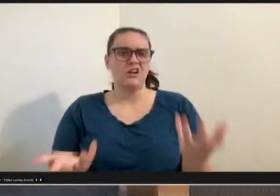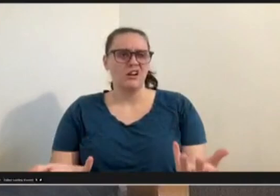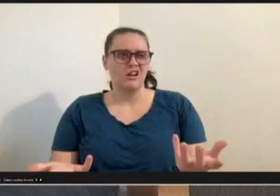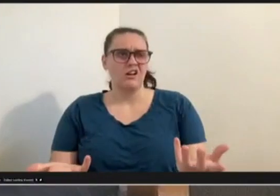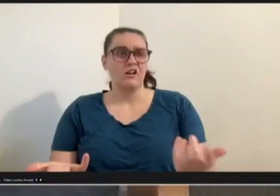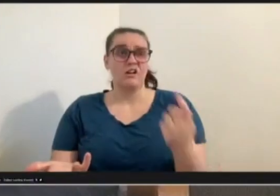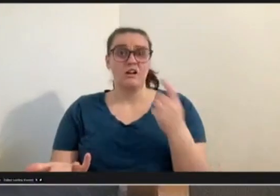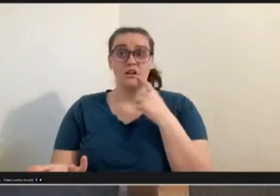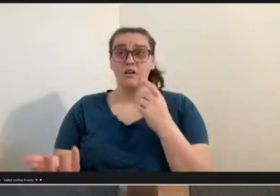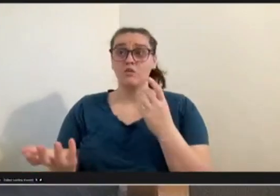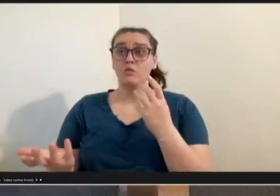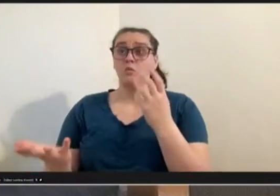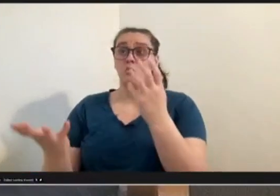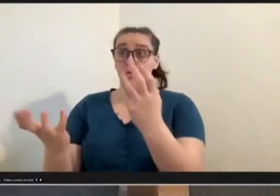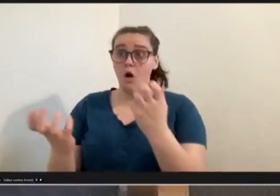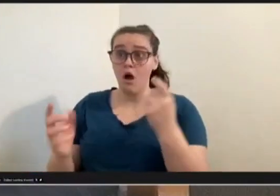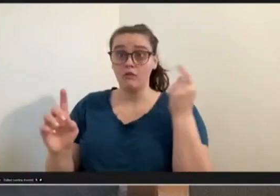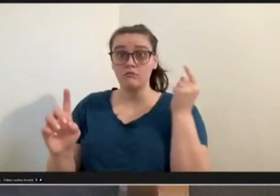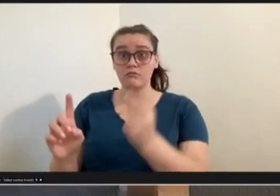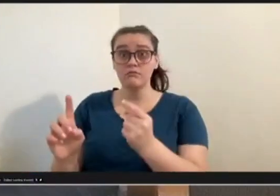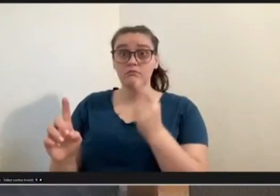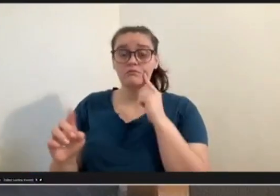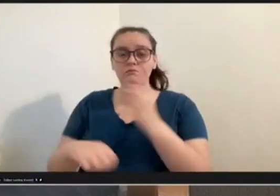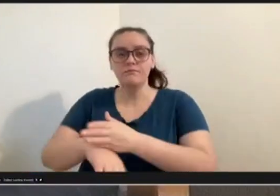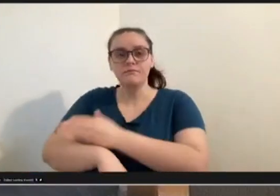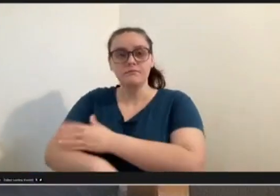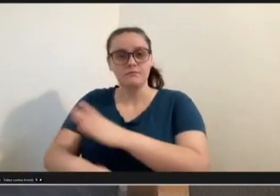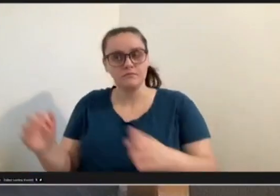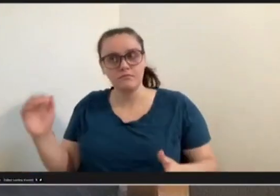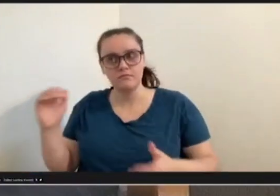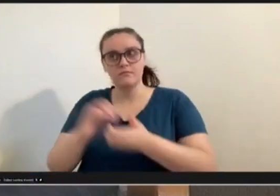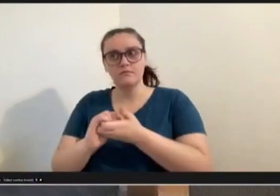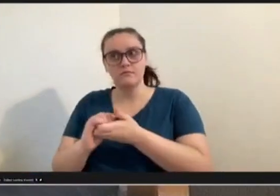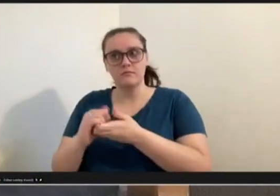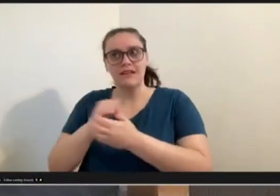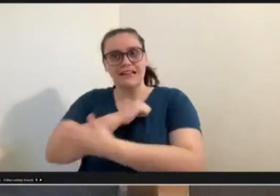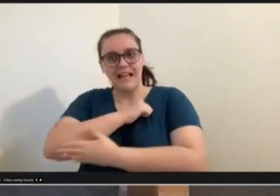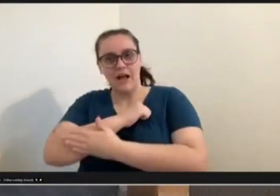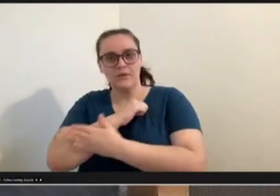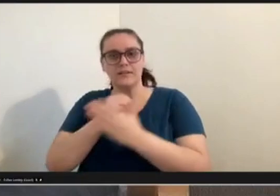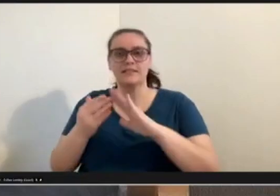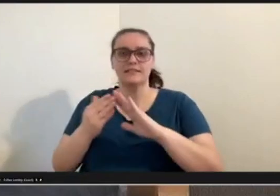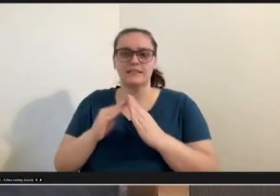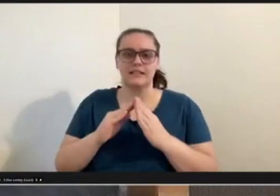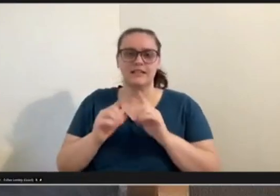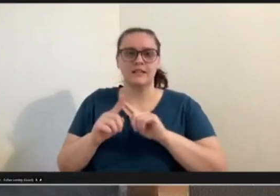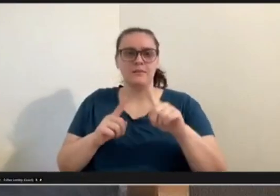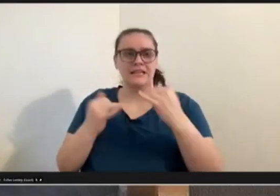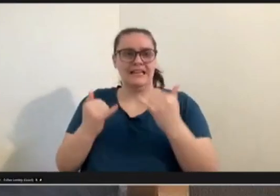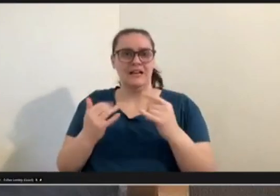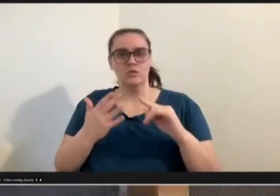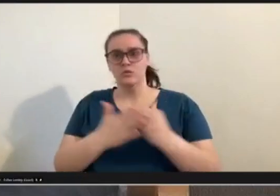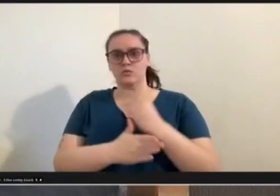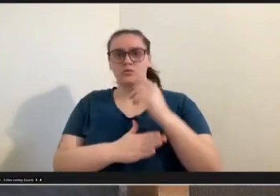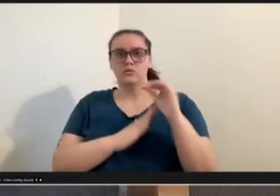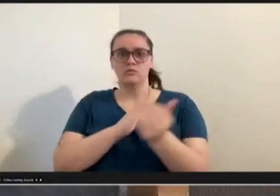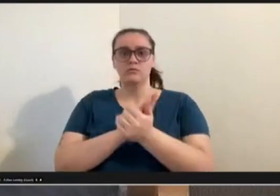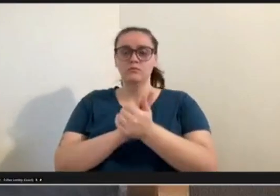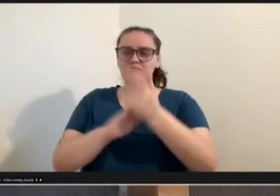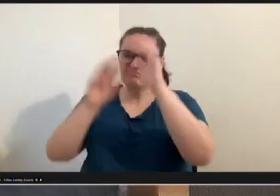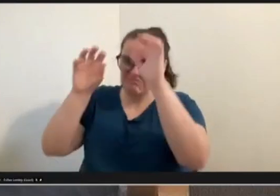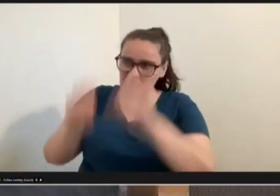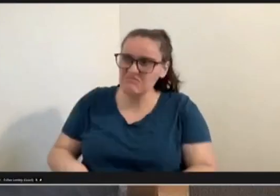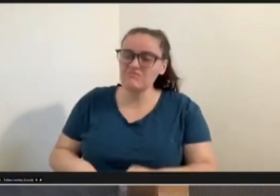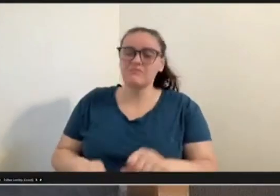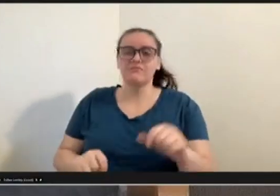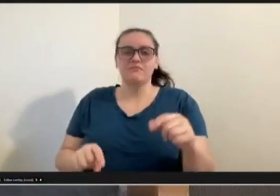and cities, we seem to be on a path to dismantle the program that has been so instrumental in building the existing